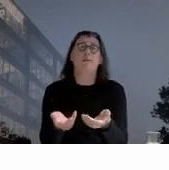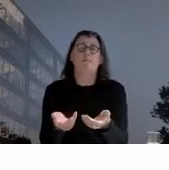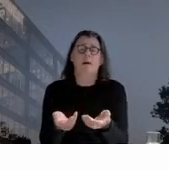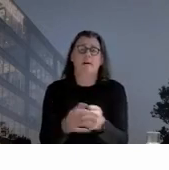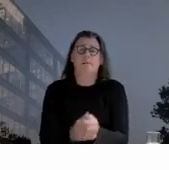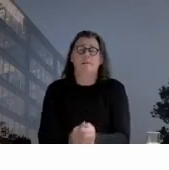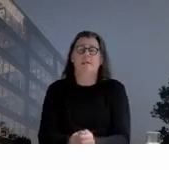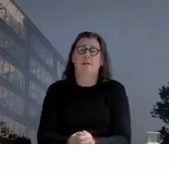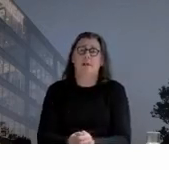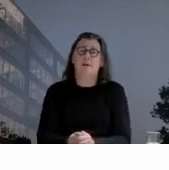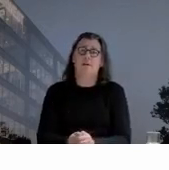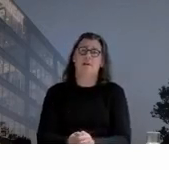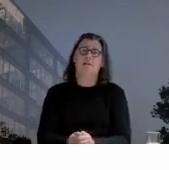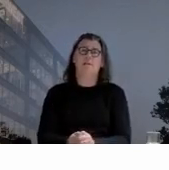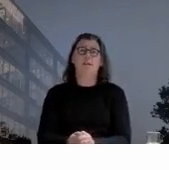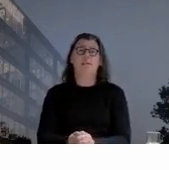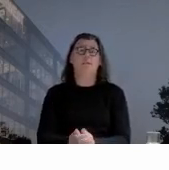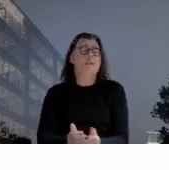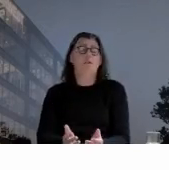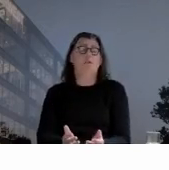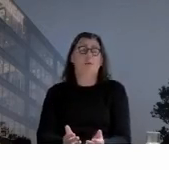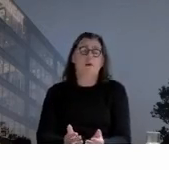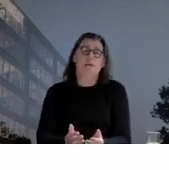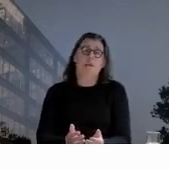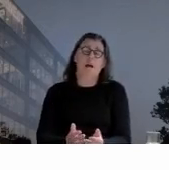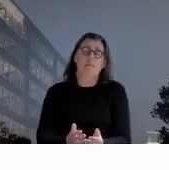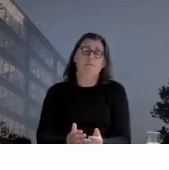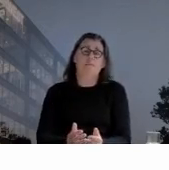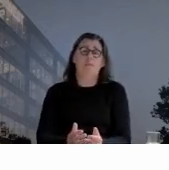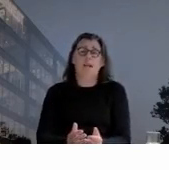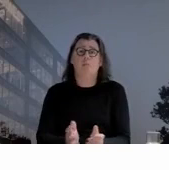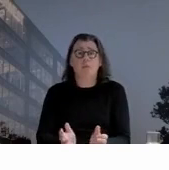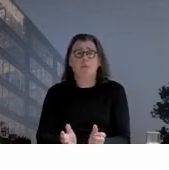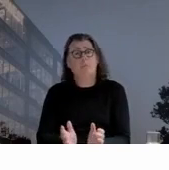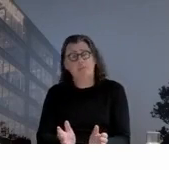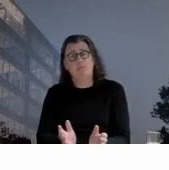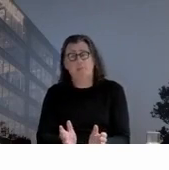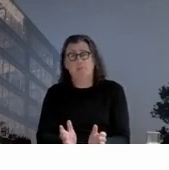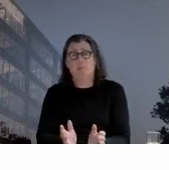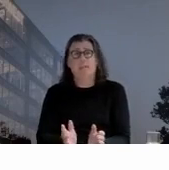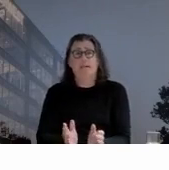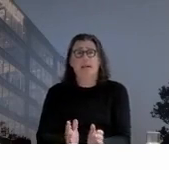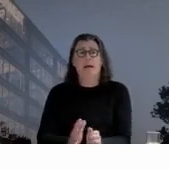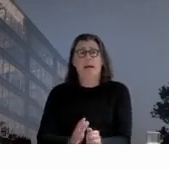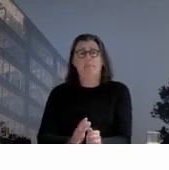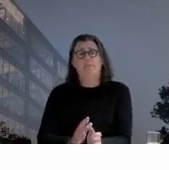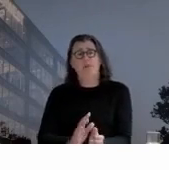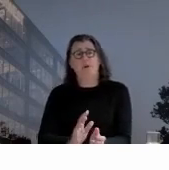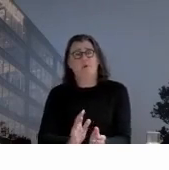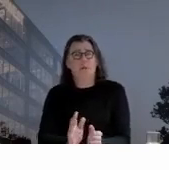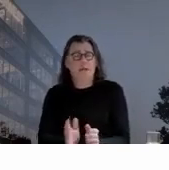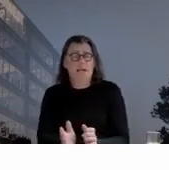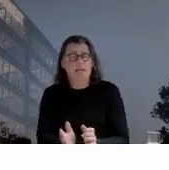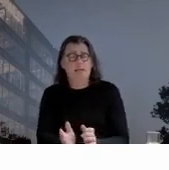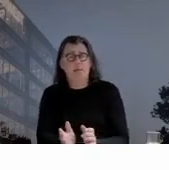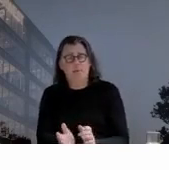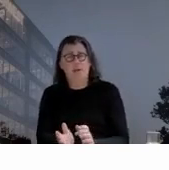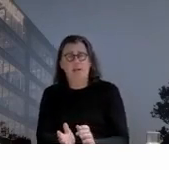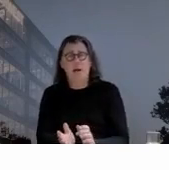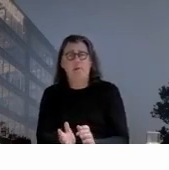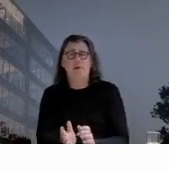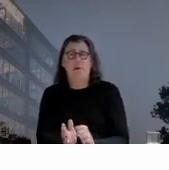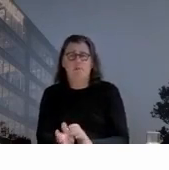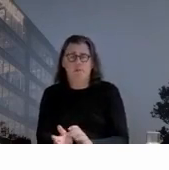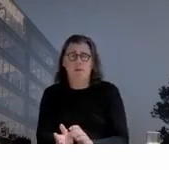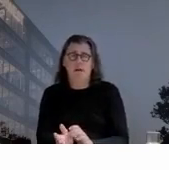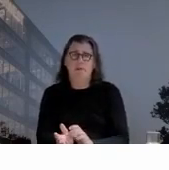use green power, as I said earlier, then there is no operating carbon from day one in principle. So really the